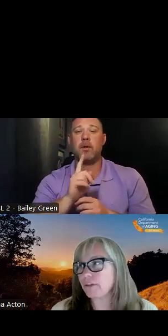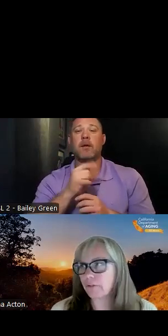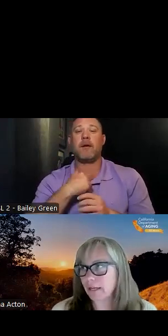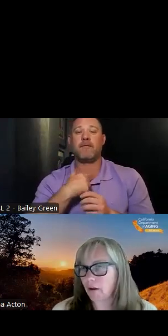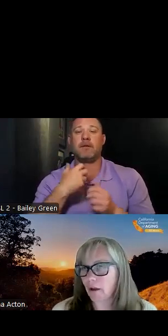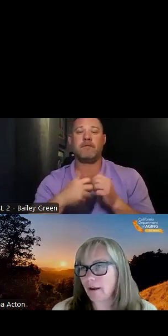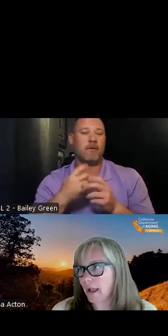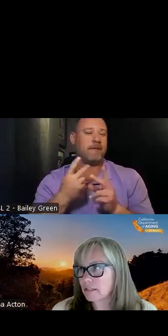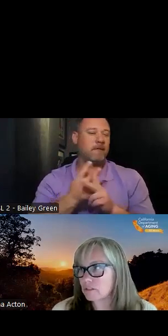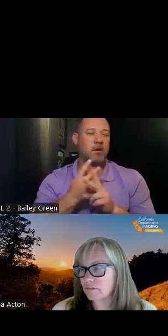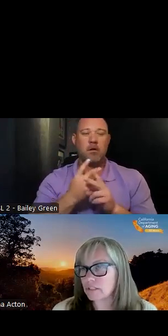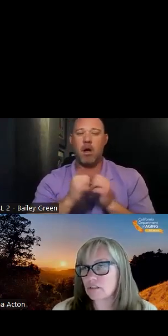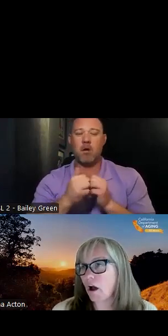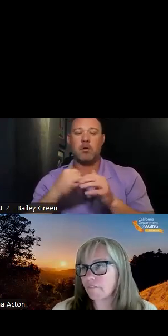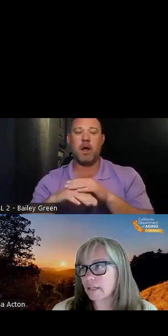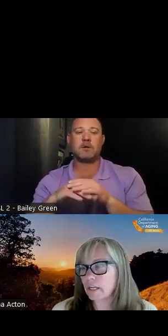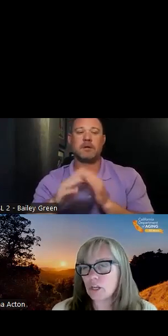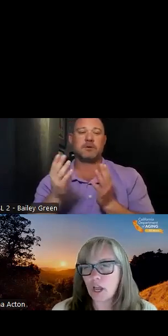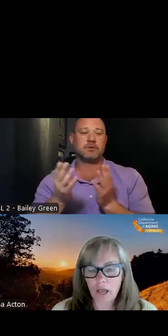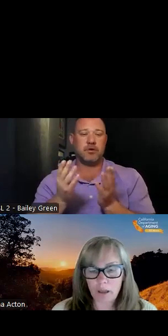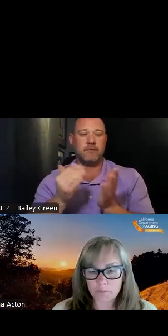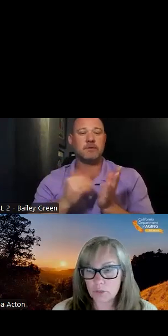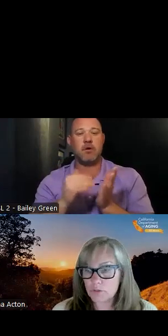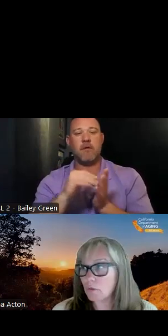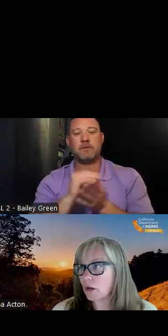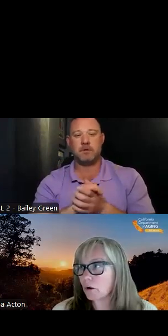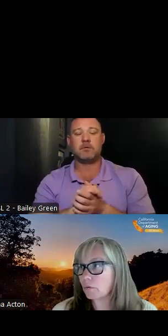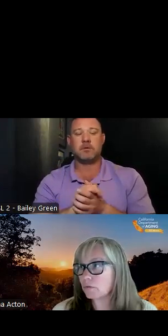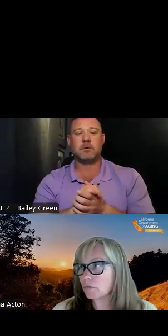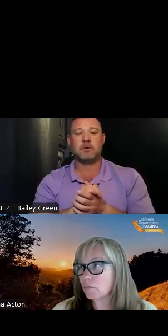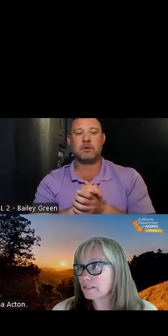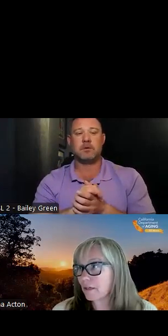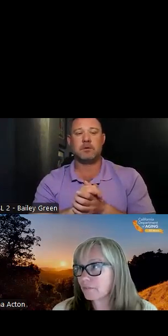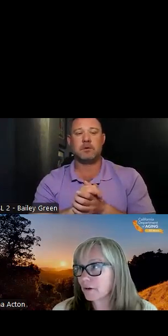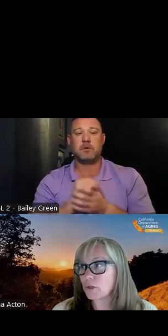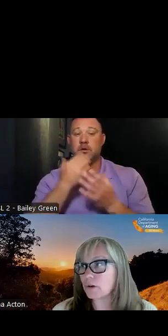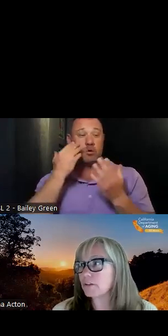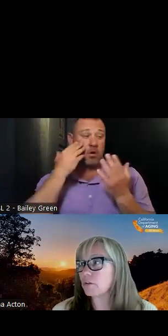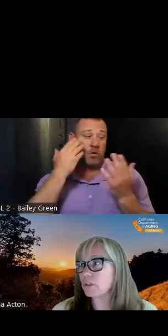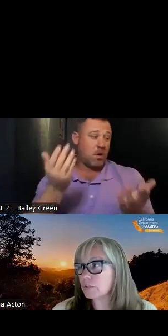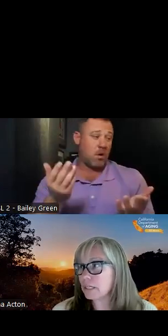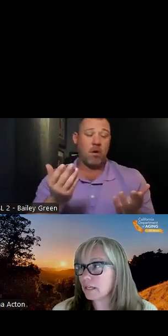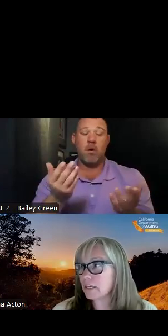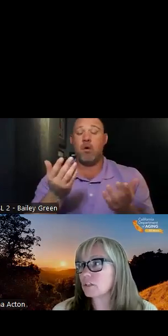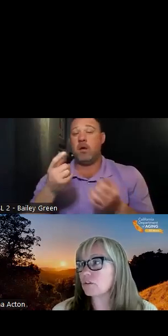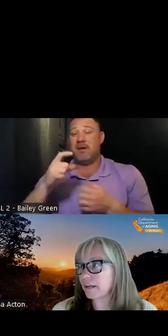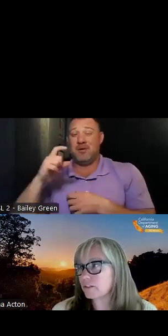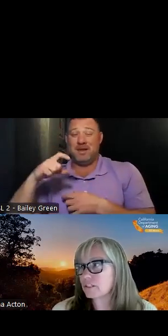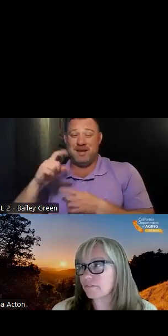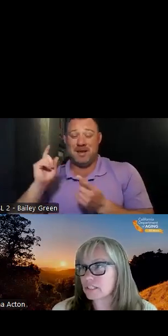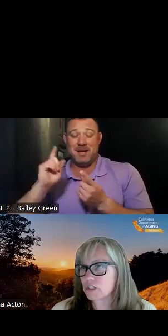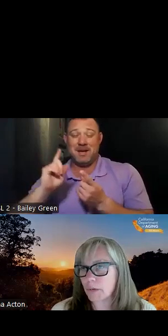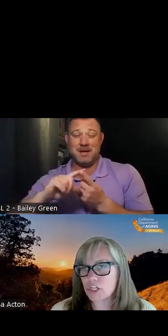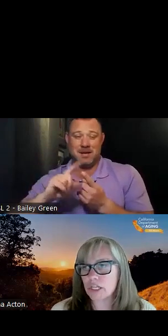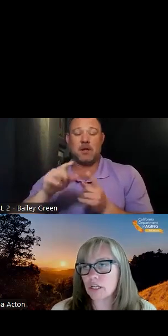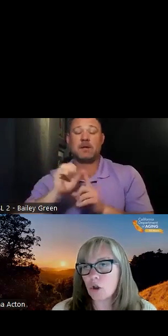with figuring out how to access services. Often you don't know what's out there. You don't even know that you need it until you find yourself